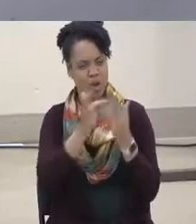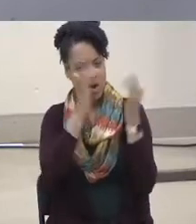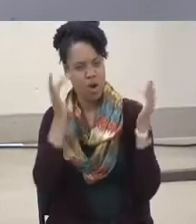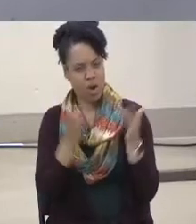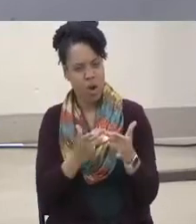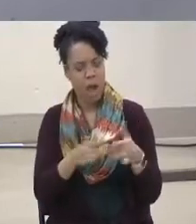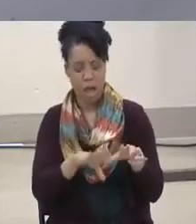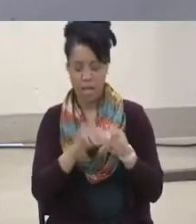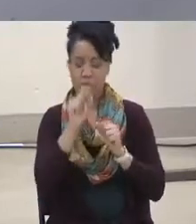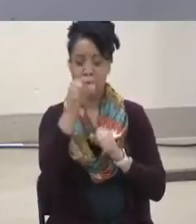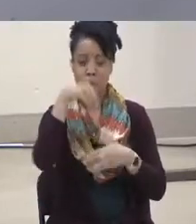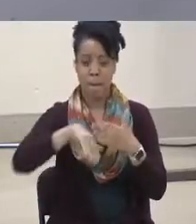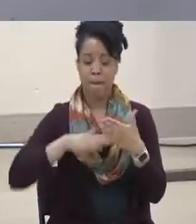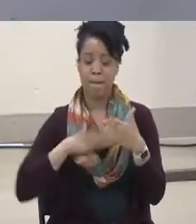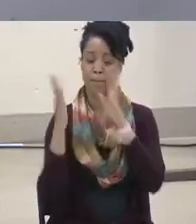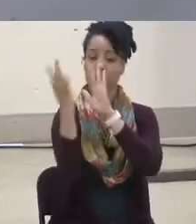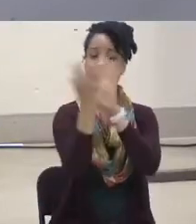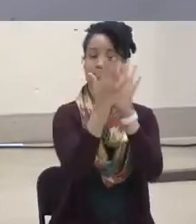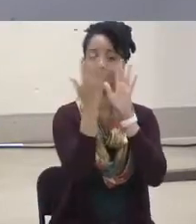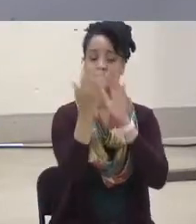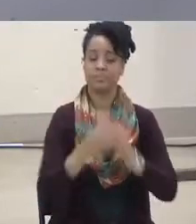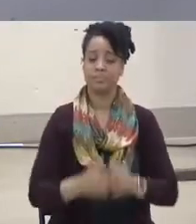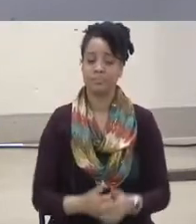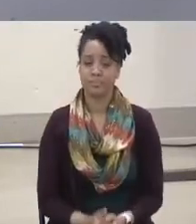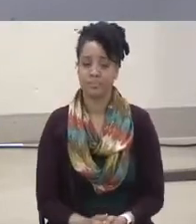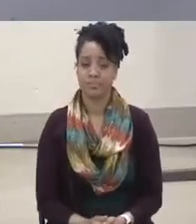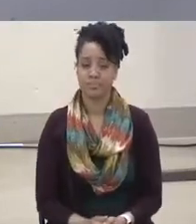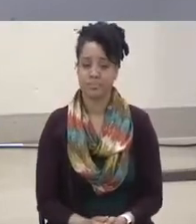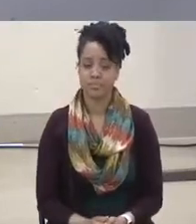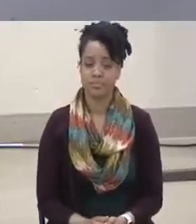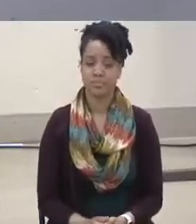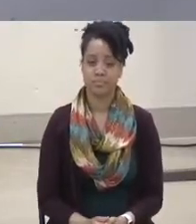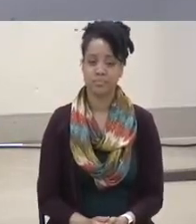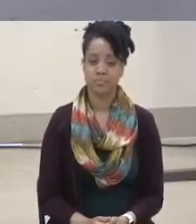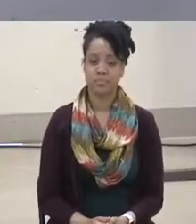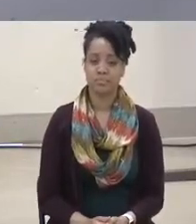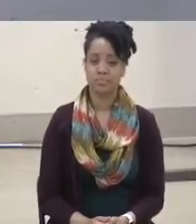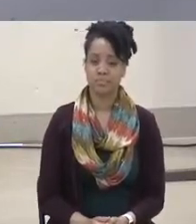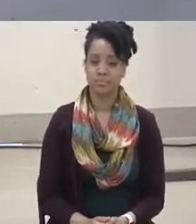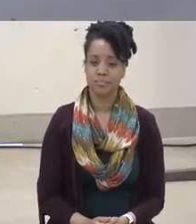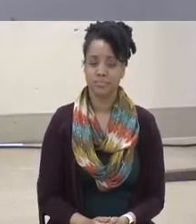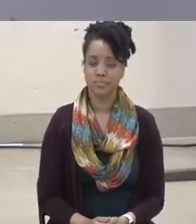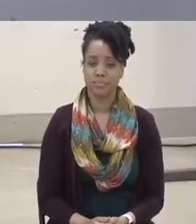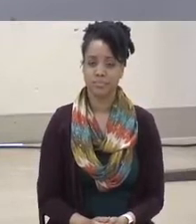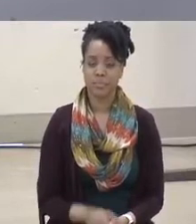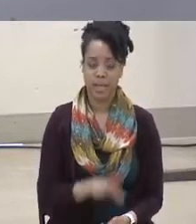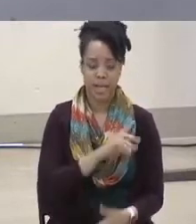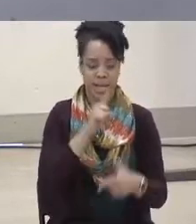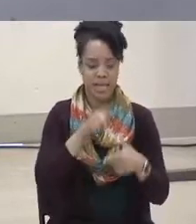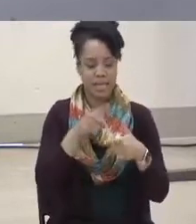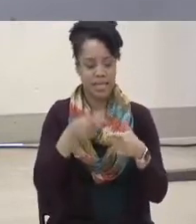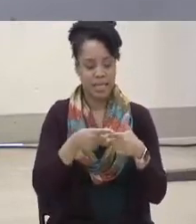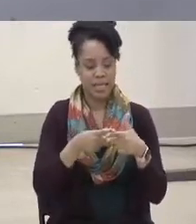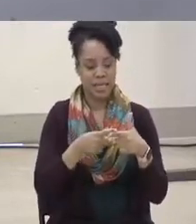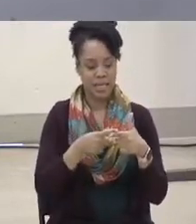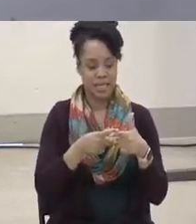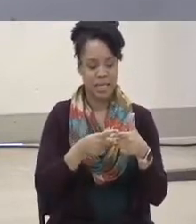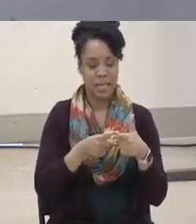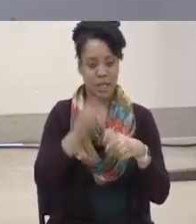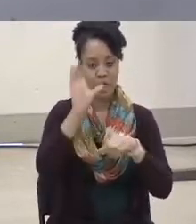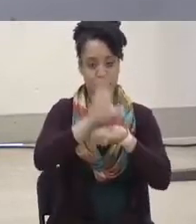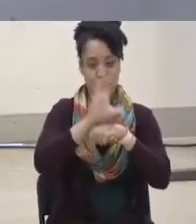you in my Si presence. tú me dejas en tu corazón, yo te dejo a ti, te quito mi presencia. And then church number